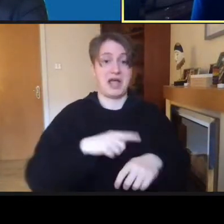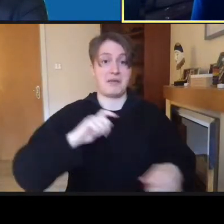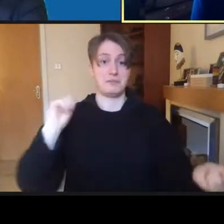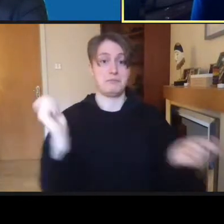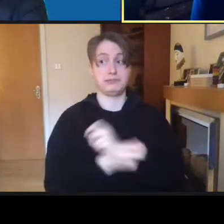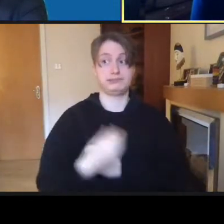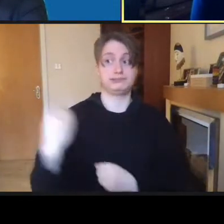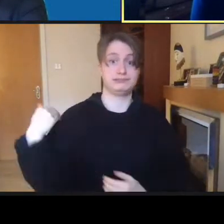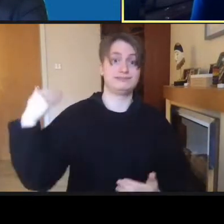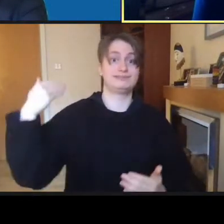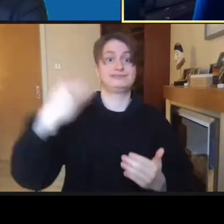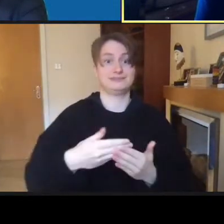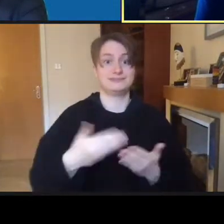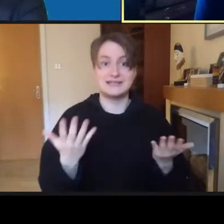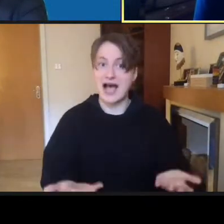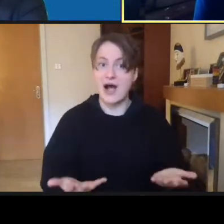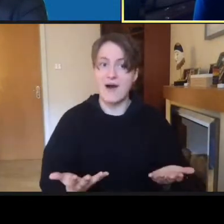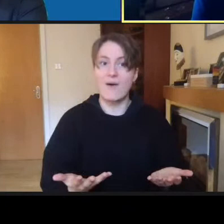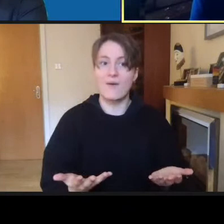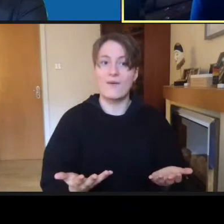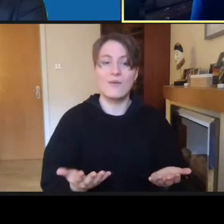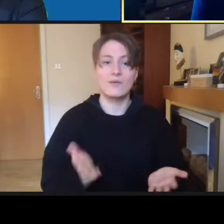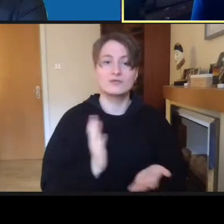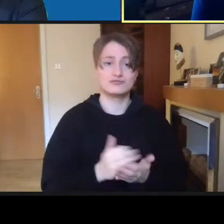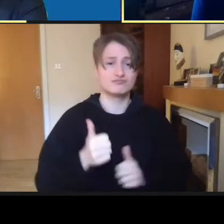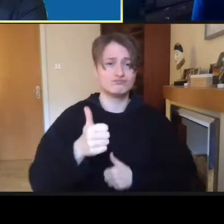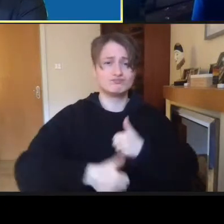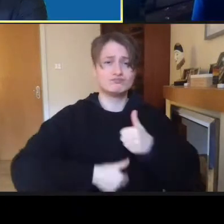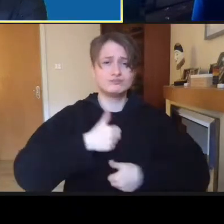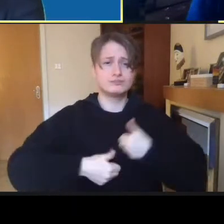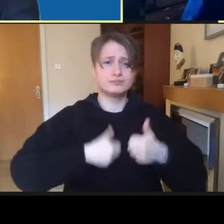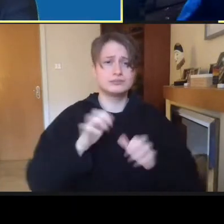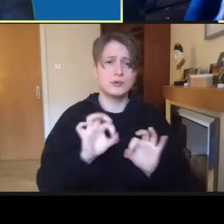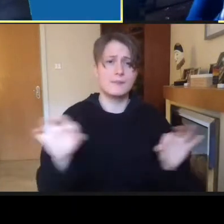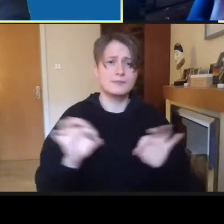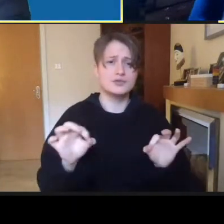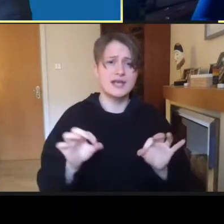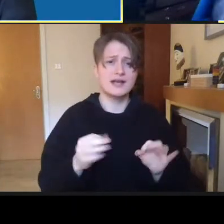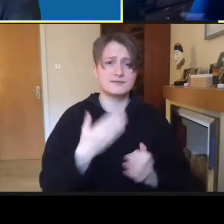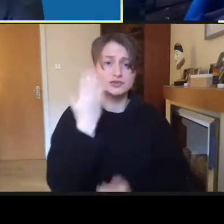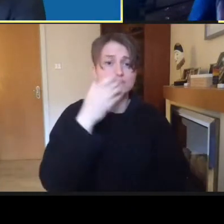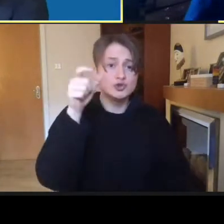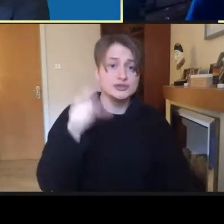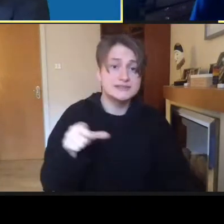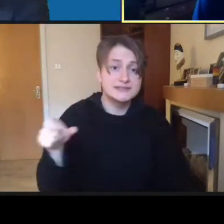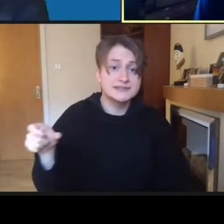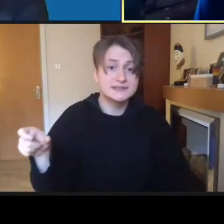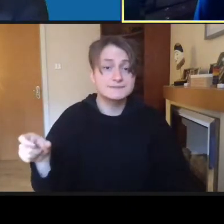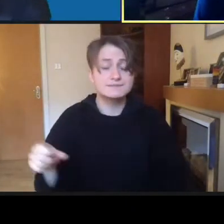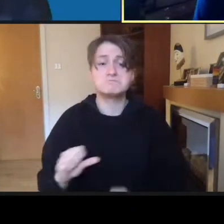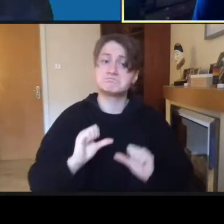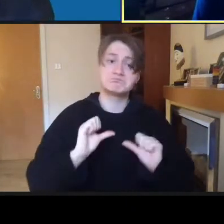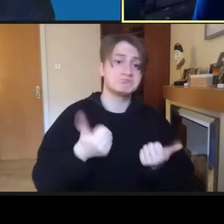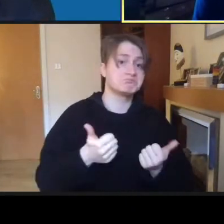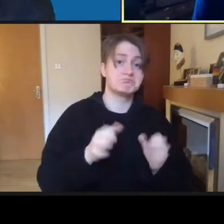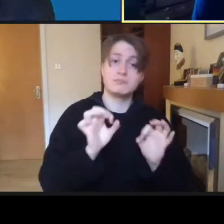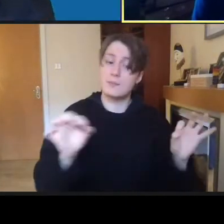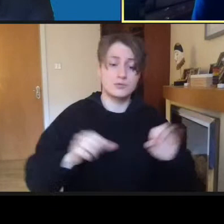and it's part of their sort of literature and repertoire now. Yeah, that's fantastic. So it's great that all these pieces evolve,